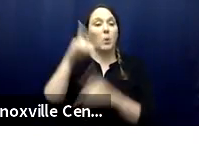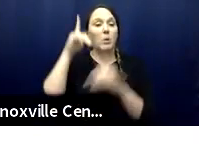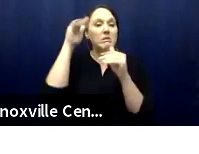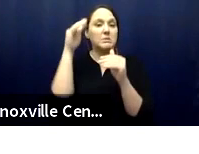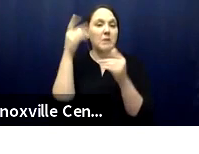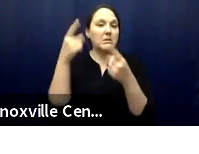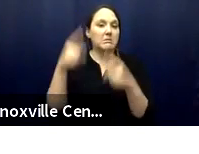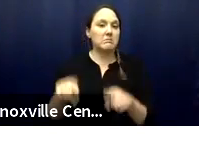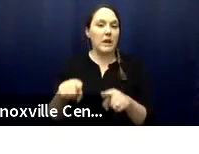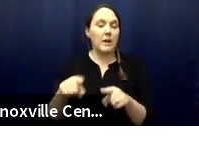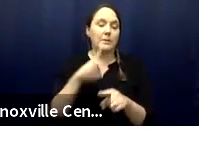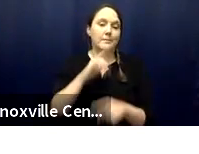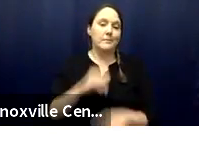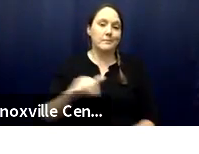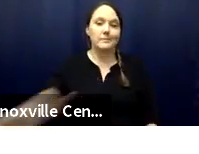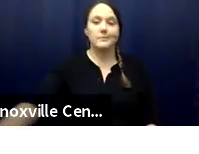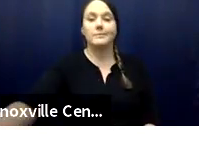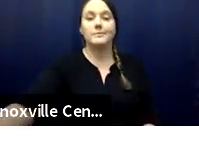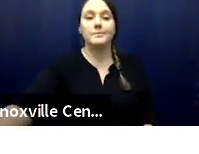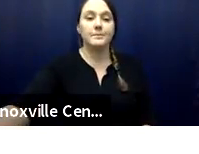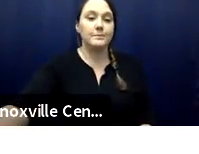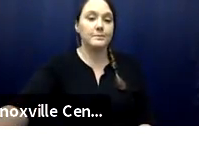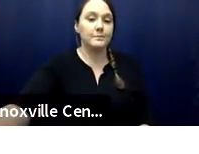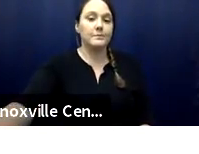have happen actually.